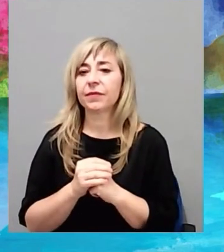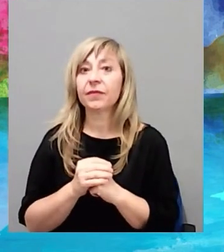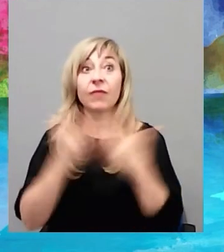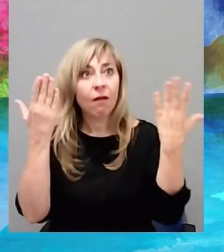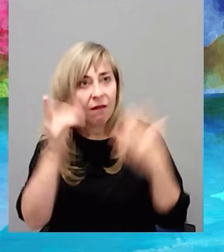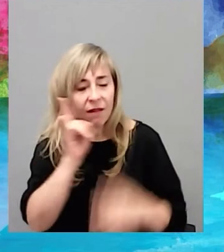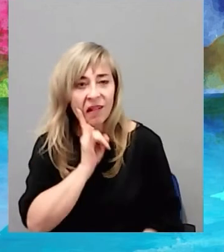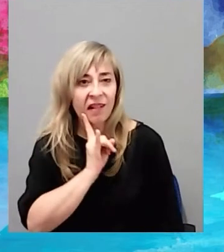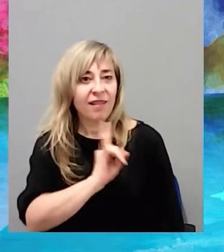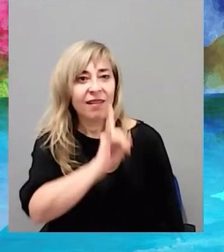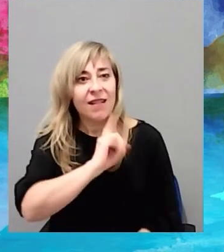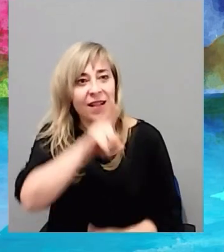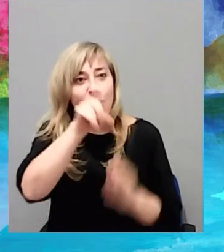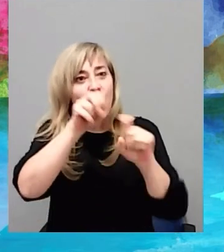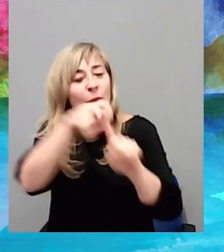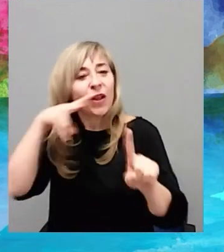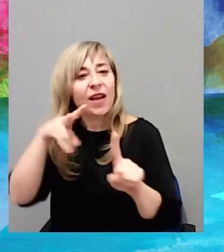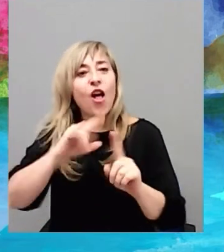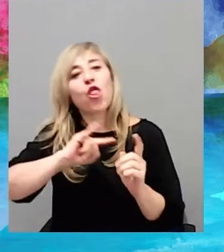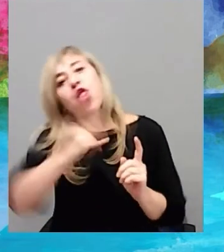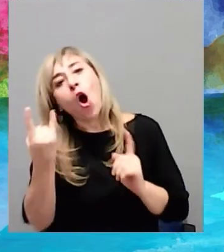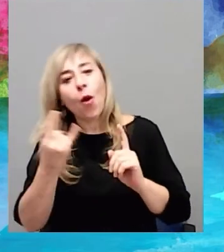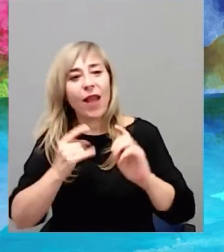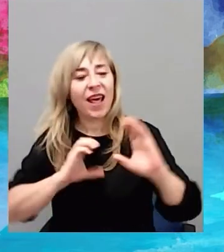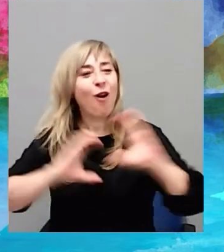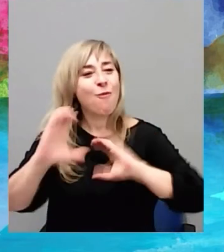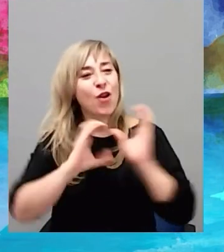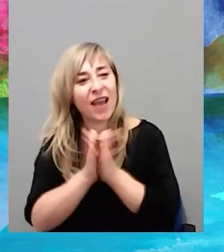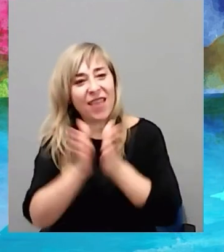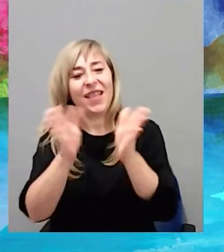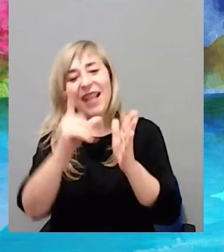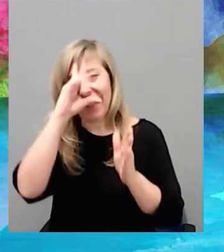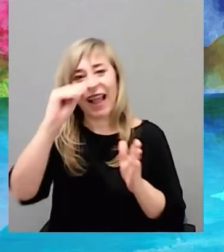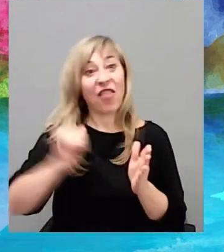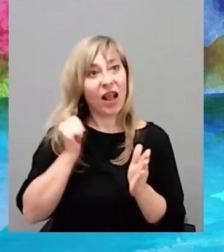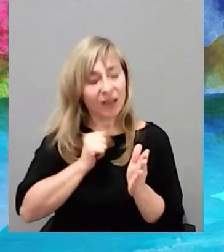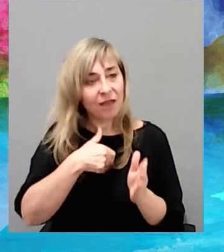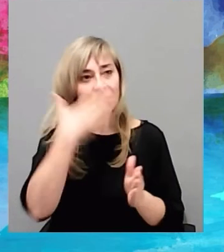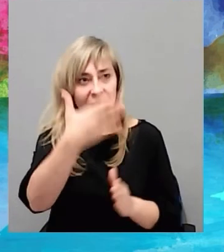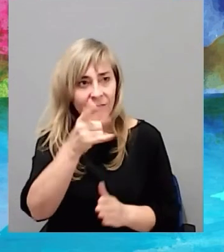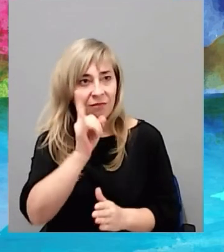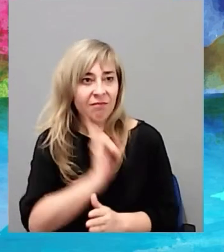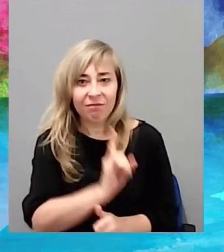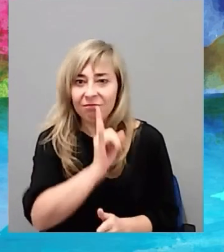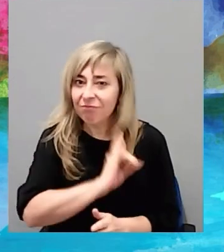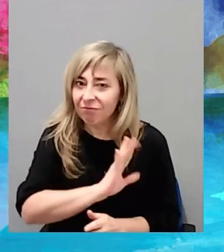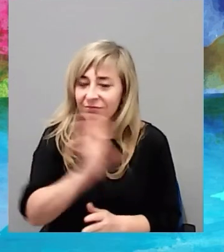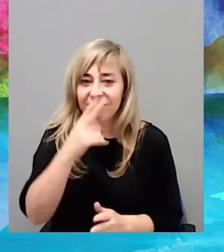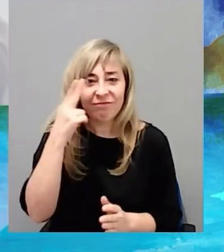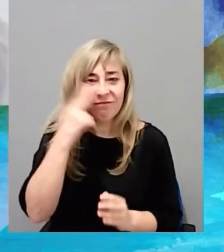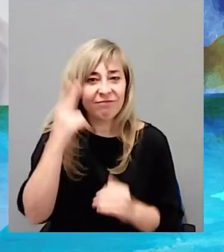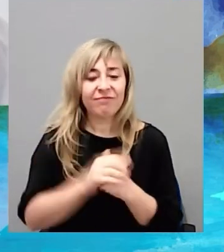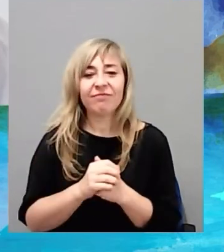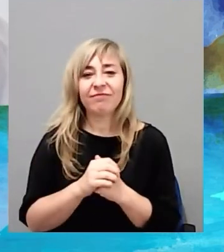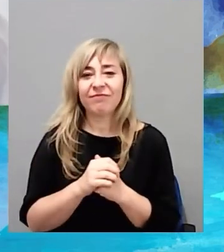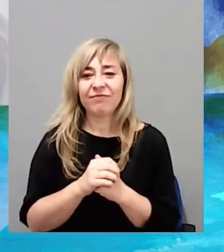perspective applied to artificial intelligence, really an eye-opener. We keep